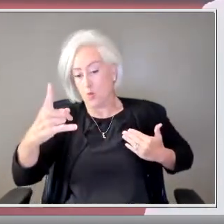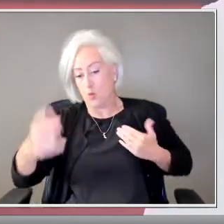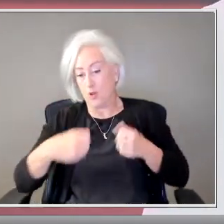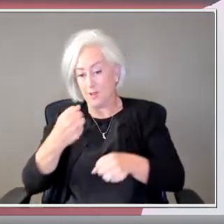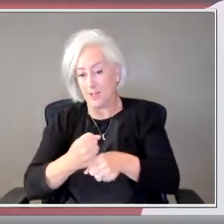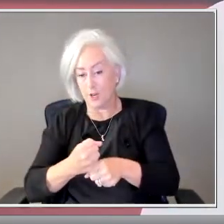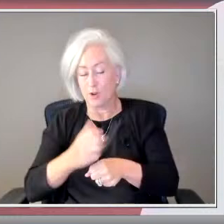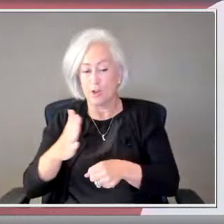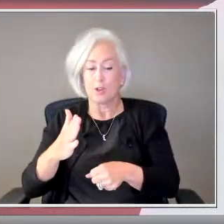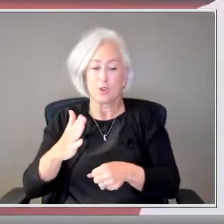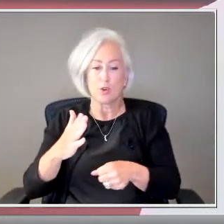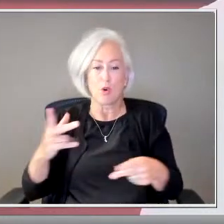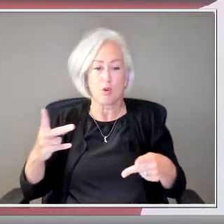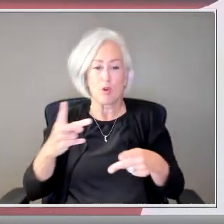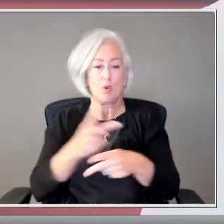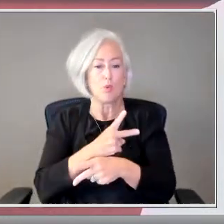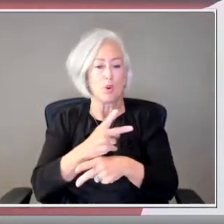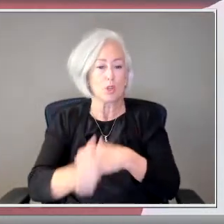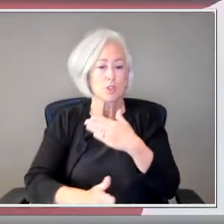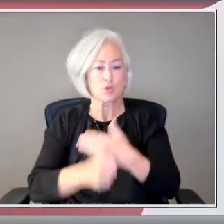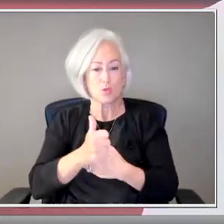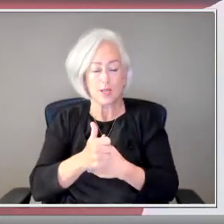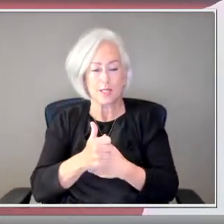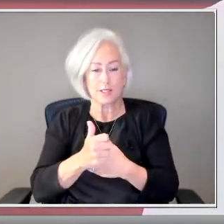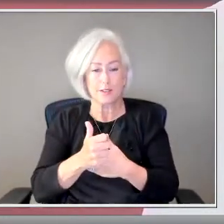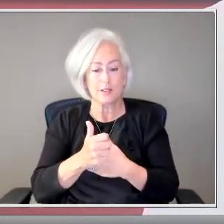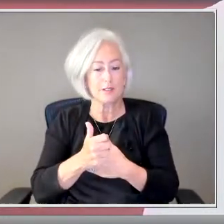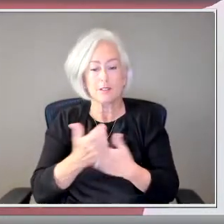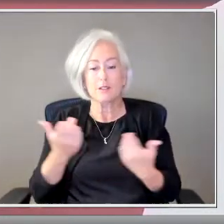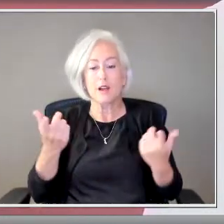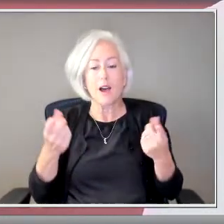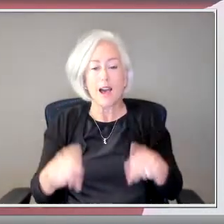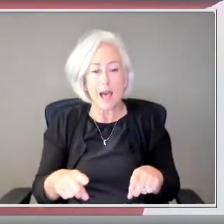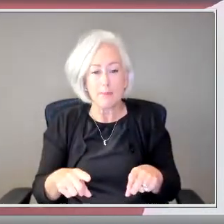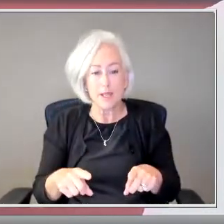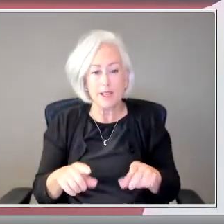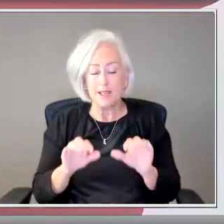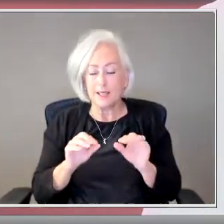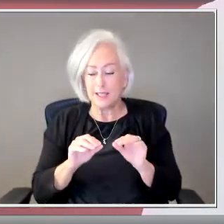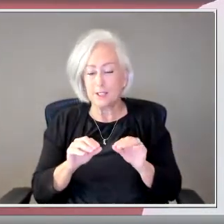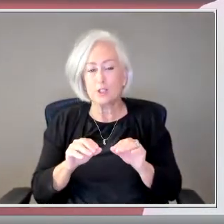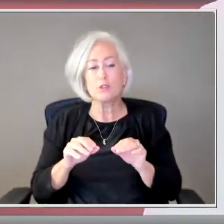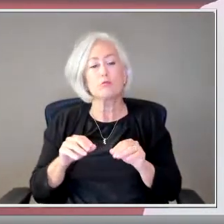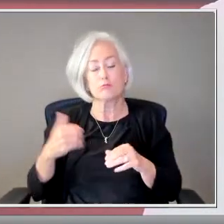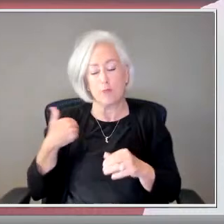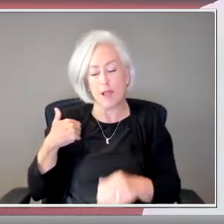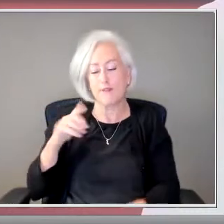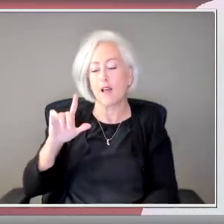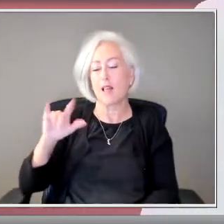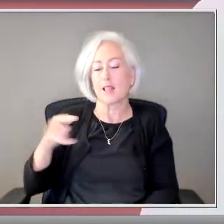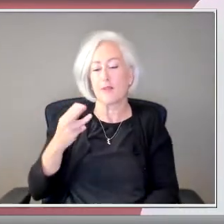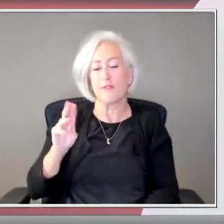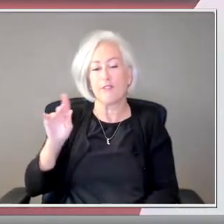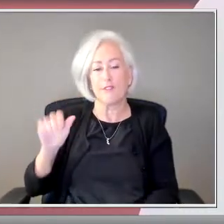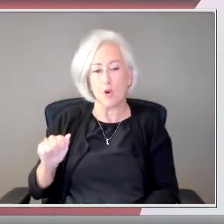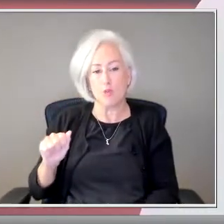having something terrible happen is to let this lymphoma go inadequately treated. And